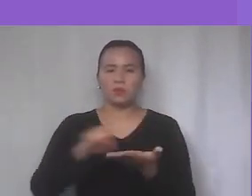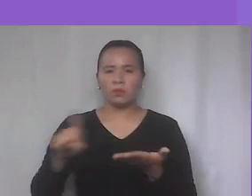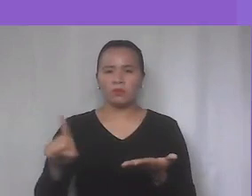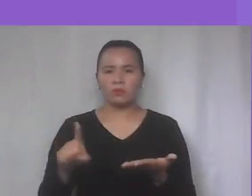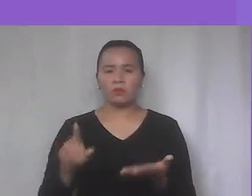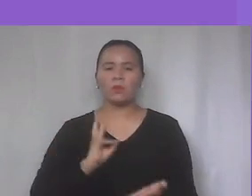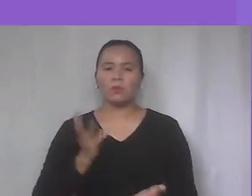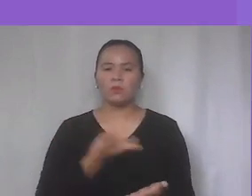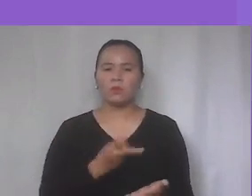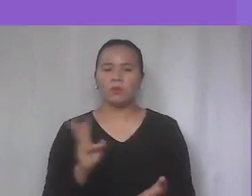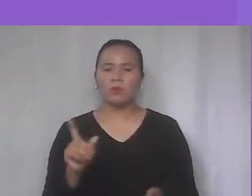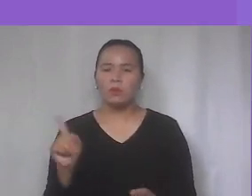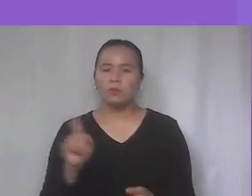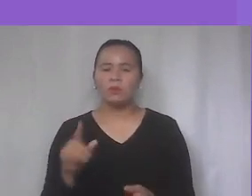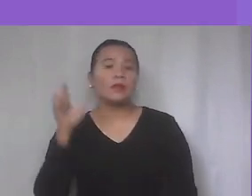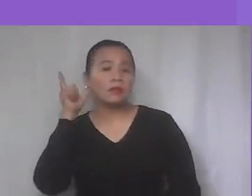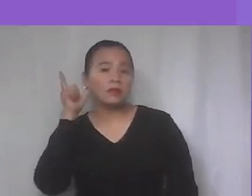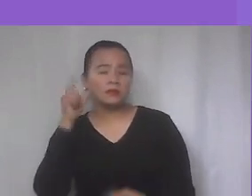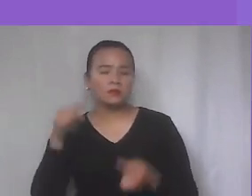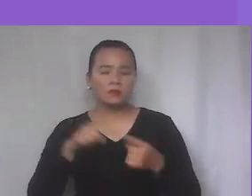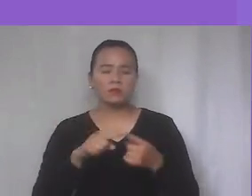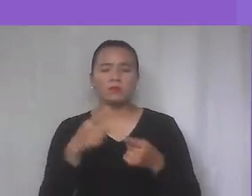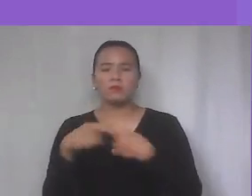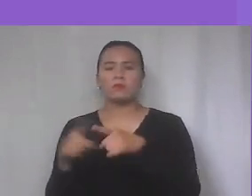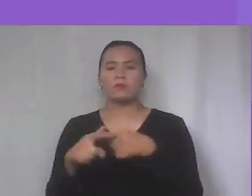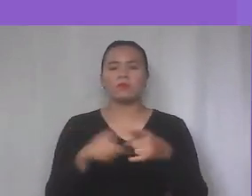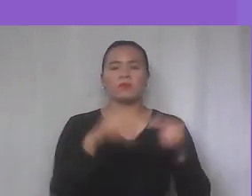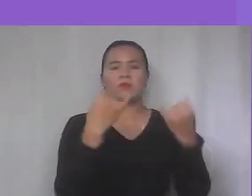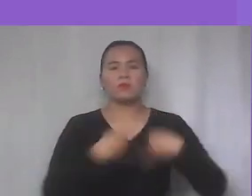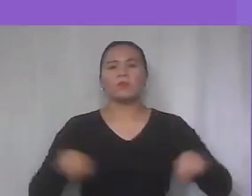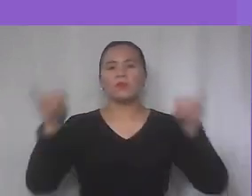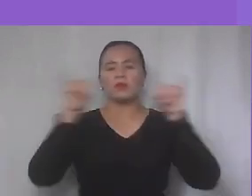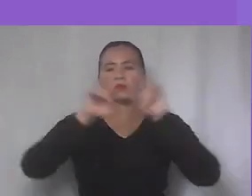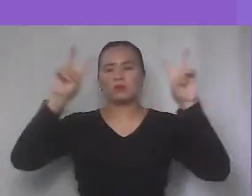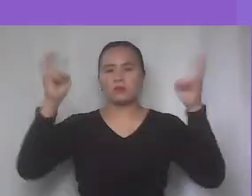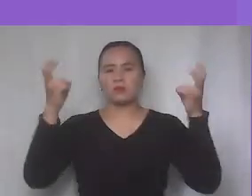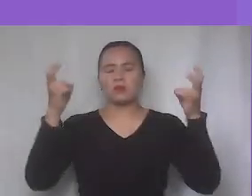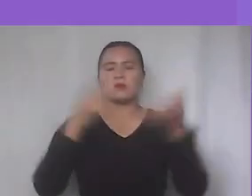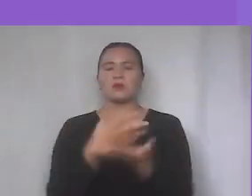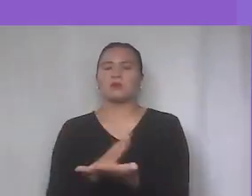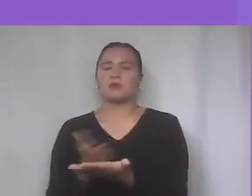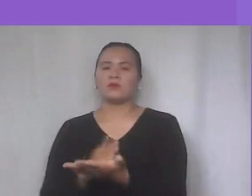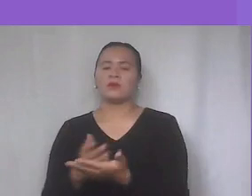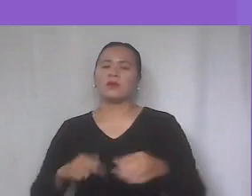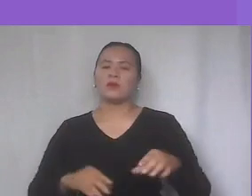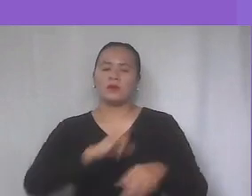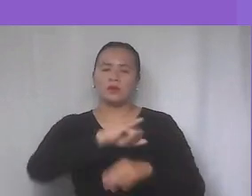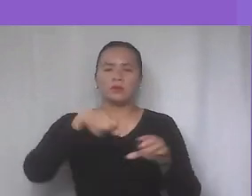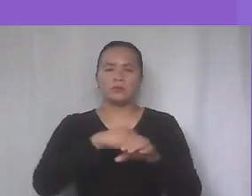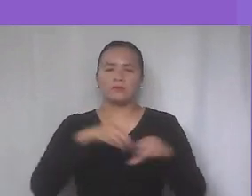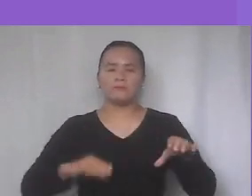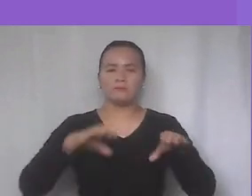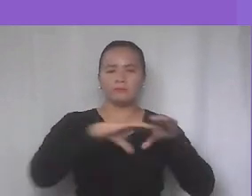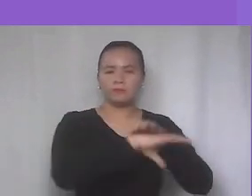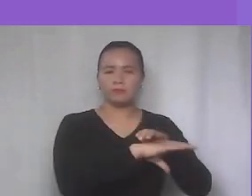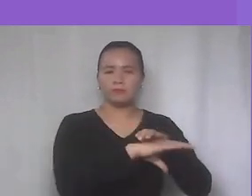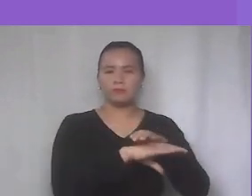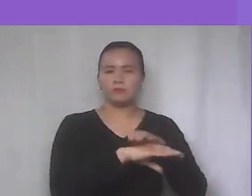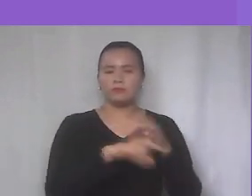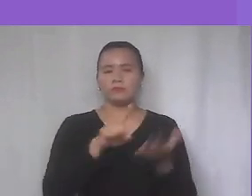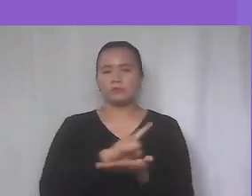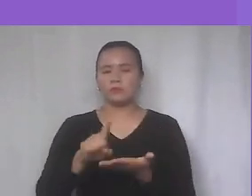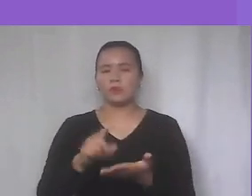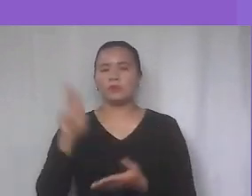listen to different involvable topics on ensuring inclusive and accessible education through the use of digital technology for